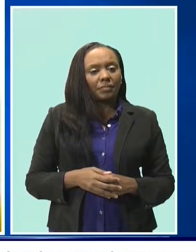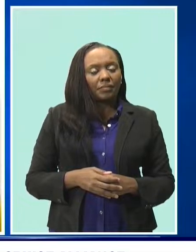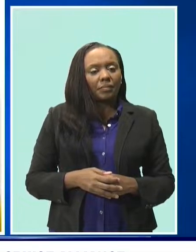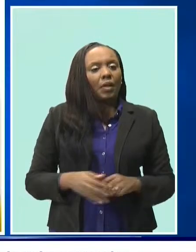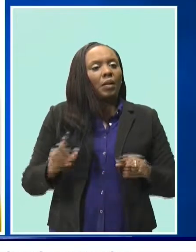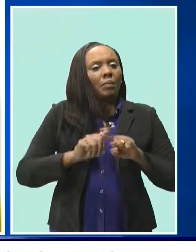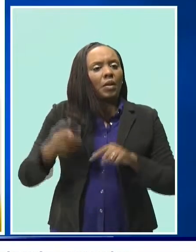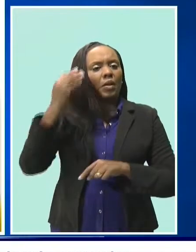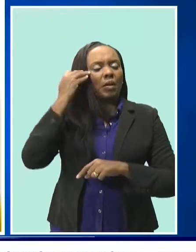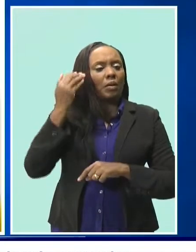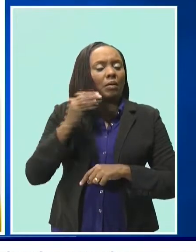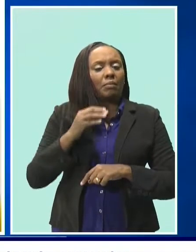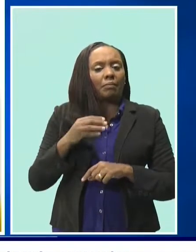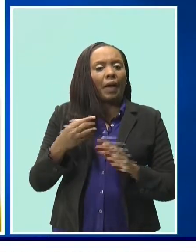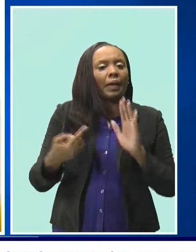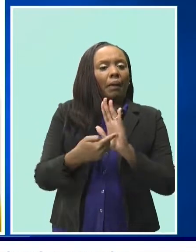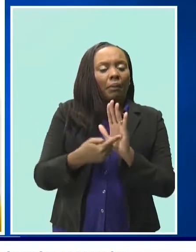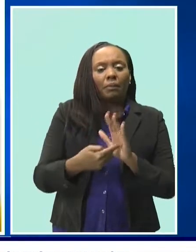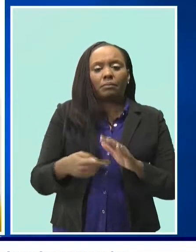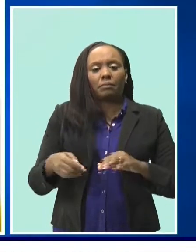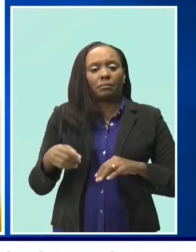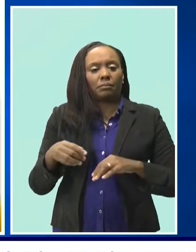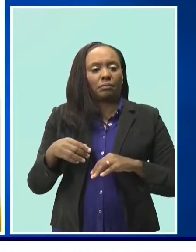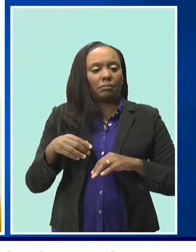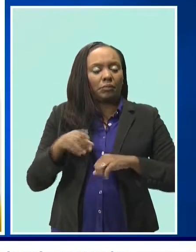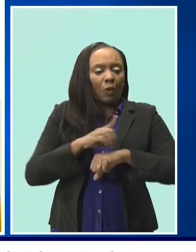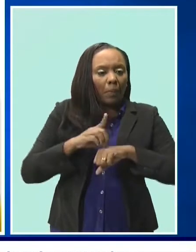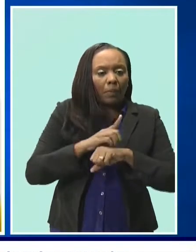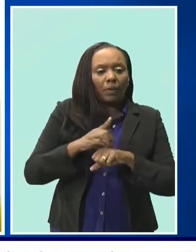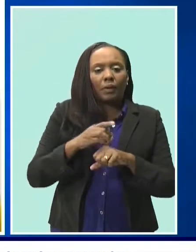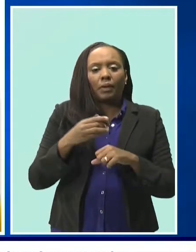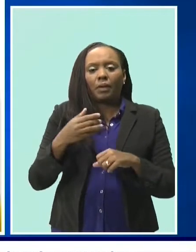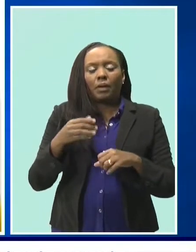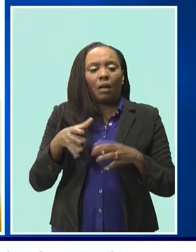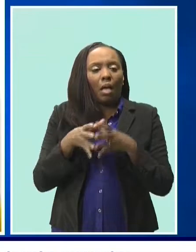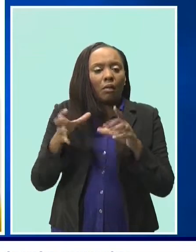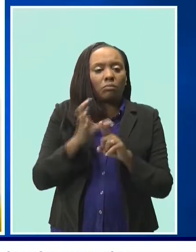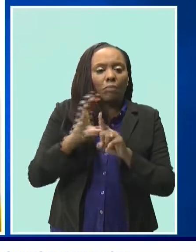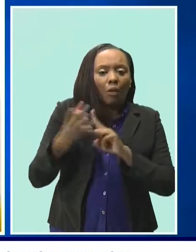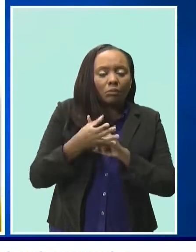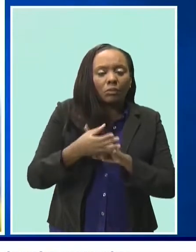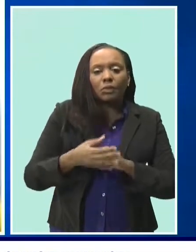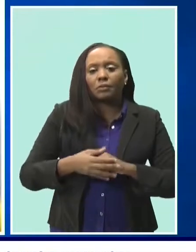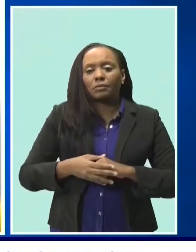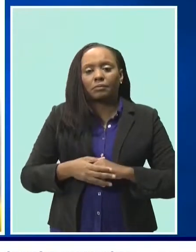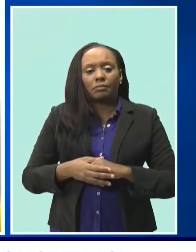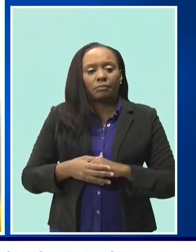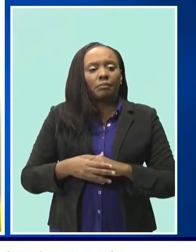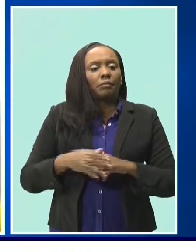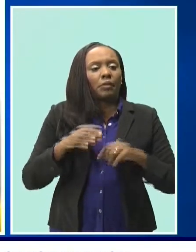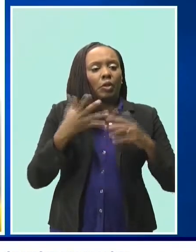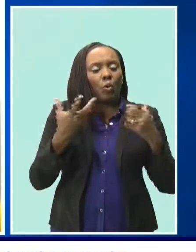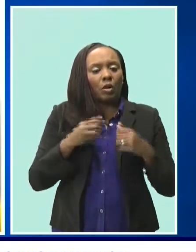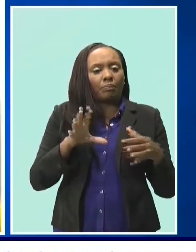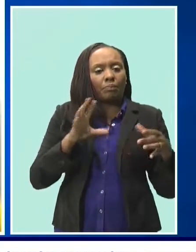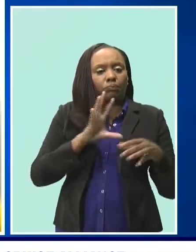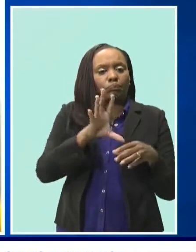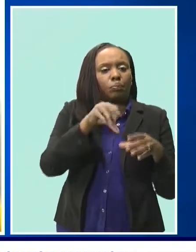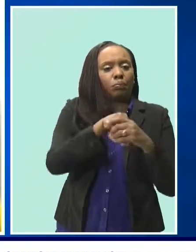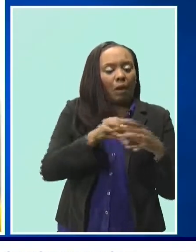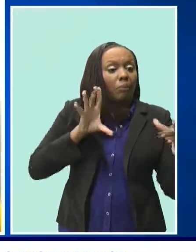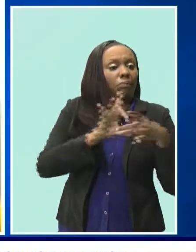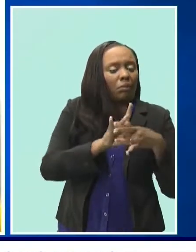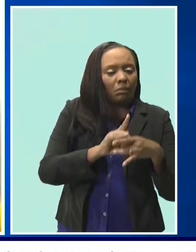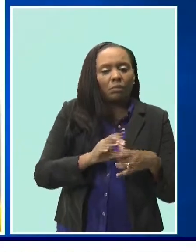Dominica and the environmental uniqueness and attractiveness of a Dominica, in concert with the attractiveness